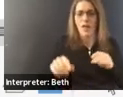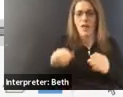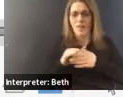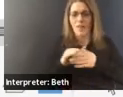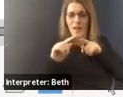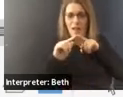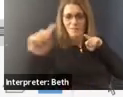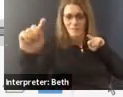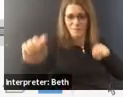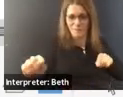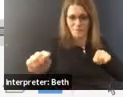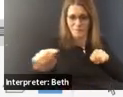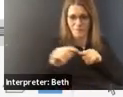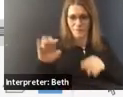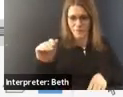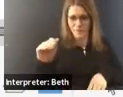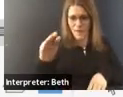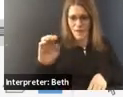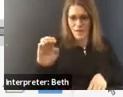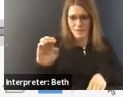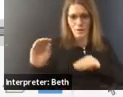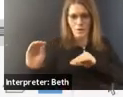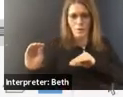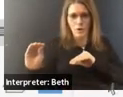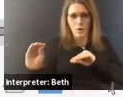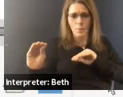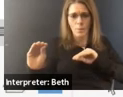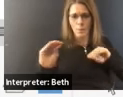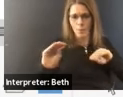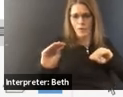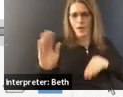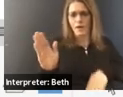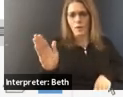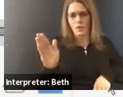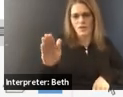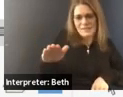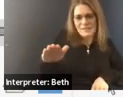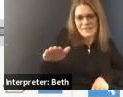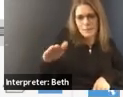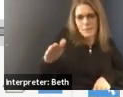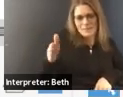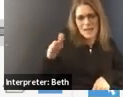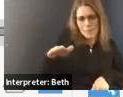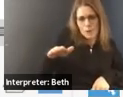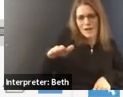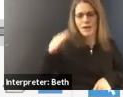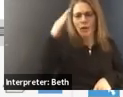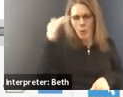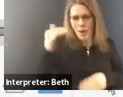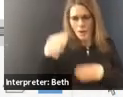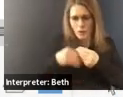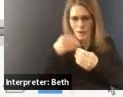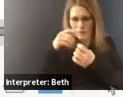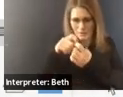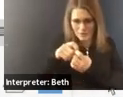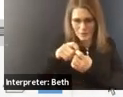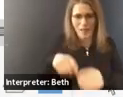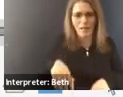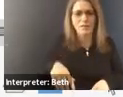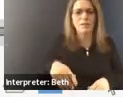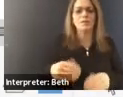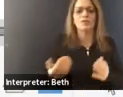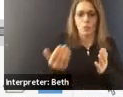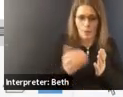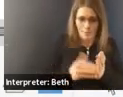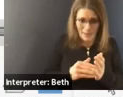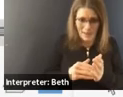face in on the side to give a nice detail to that. There we go. Repeat that. I'll